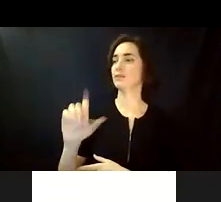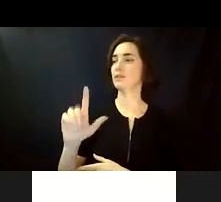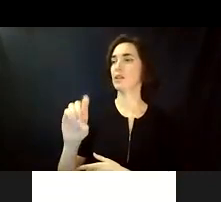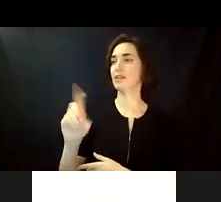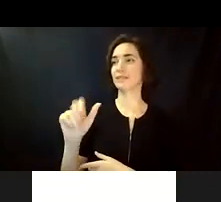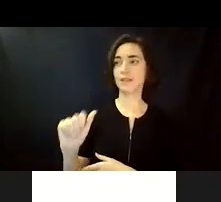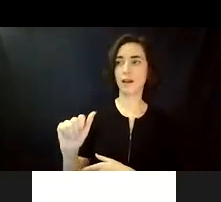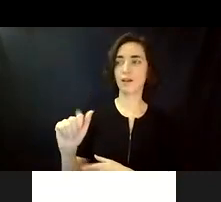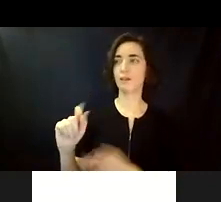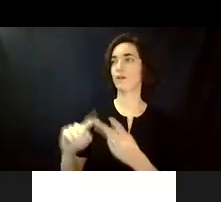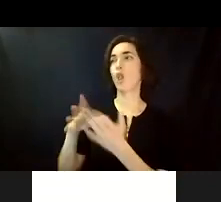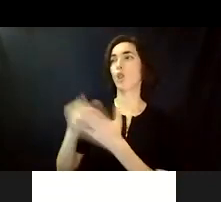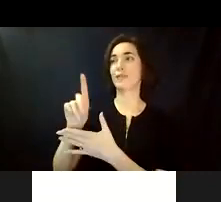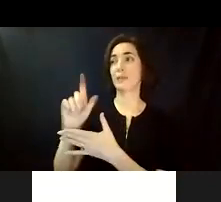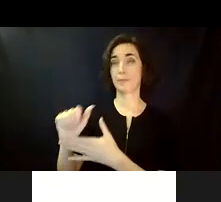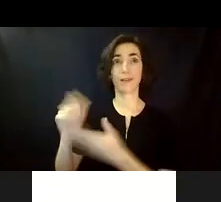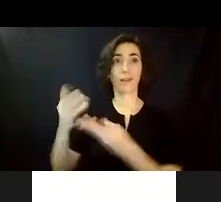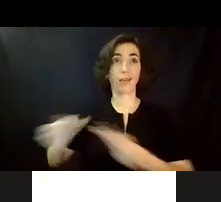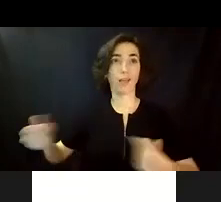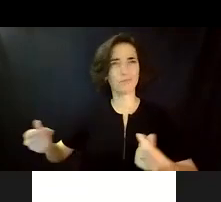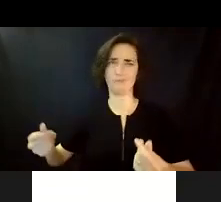is for,